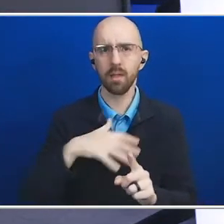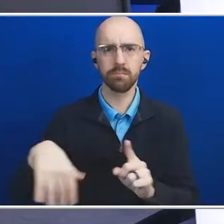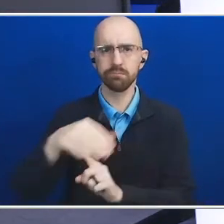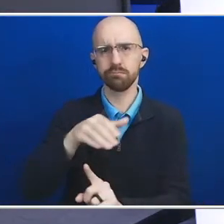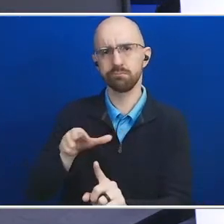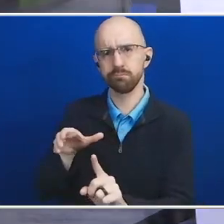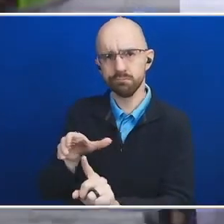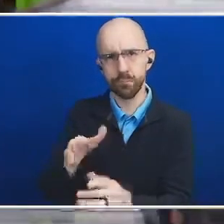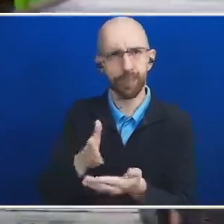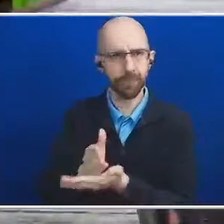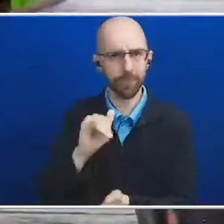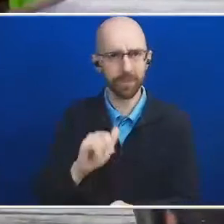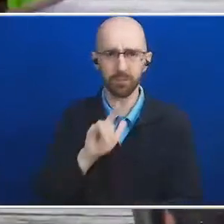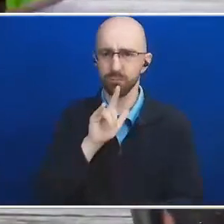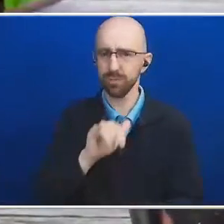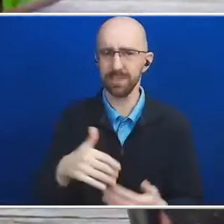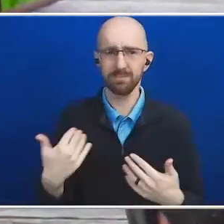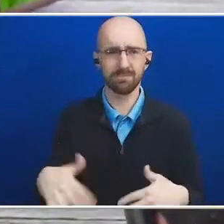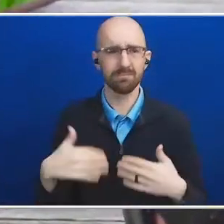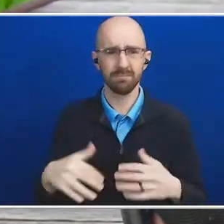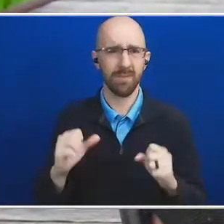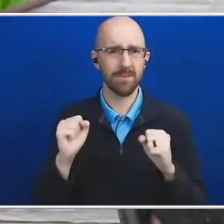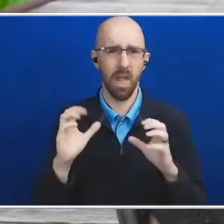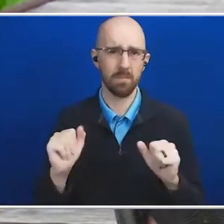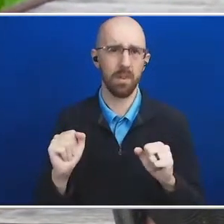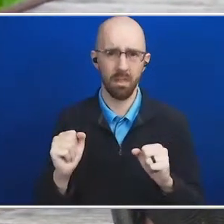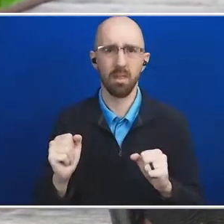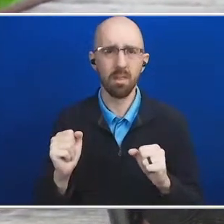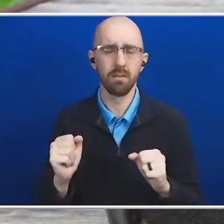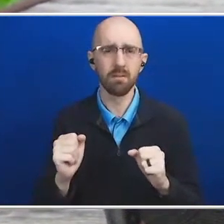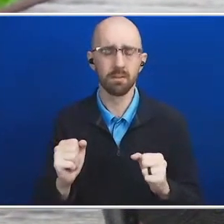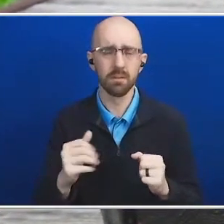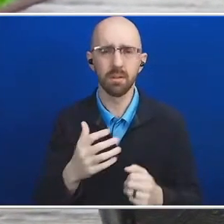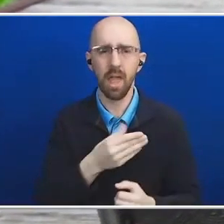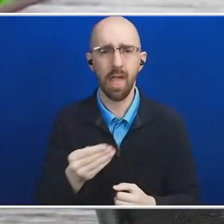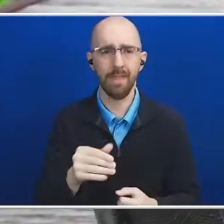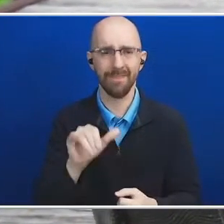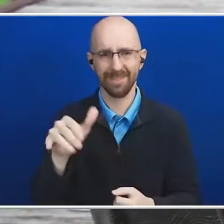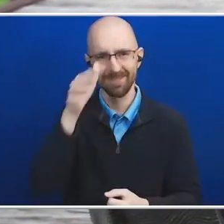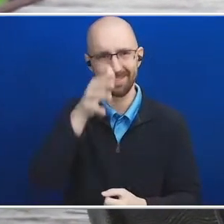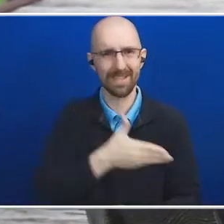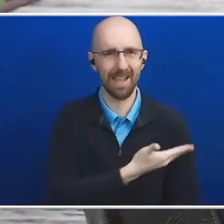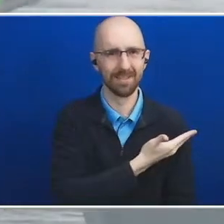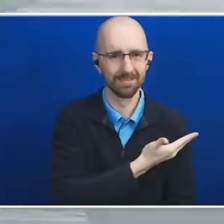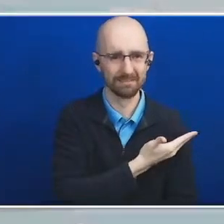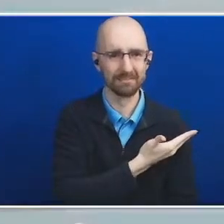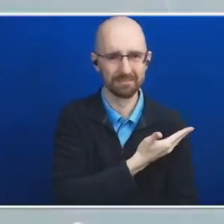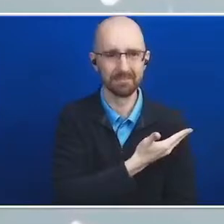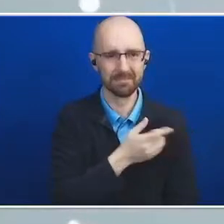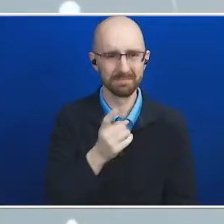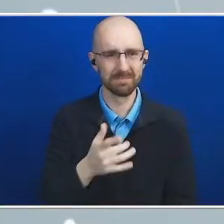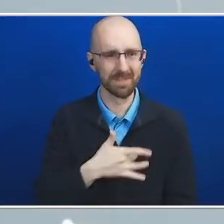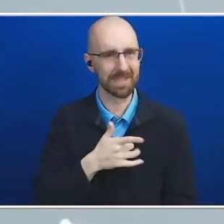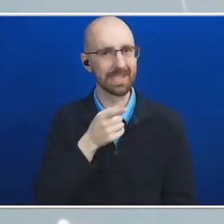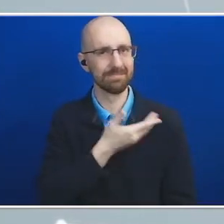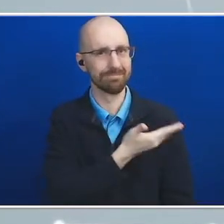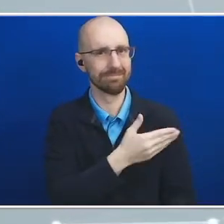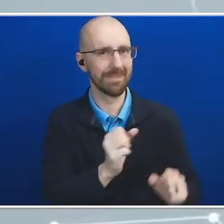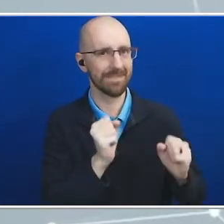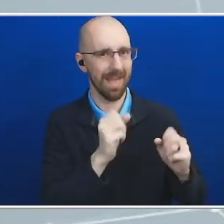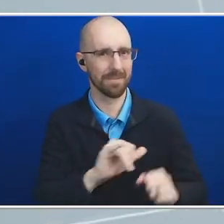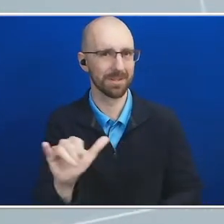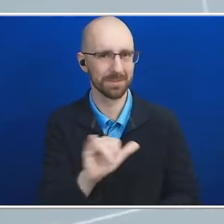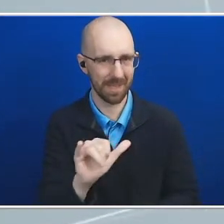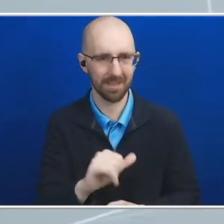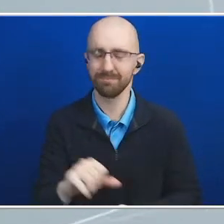been quite phenomenal. Yes. And this guy, I think you find to be quite phenomenal, your husband. Yes, I do. Yes, I do. What is